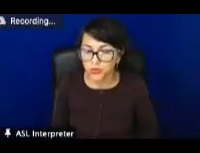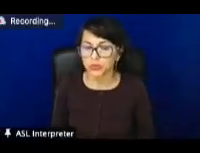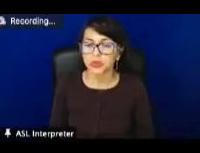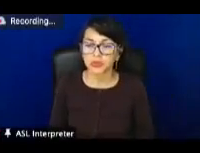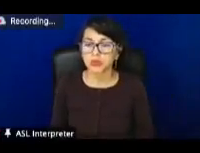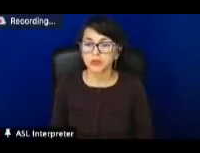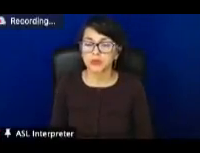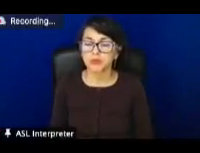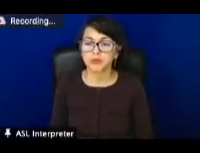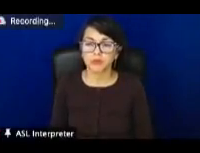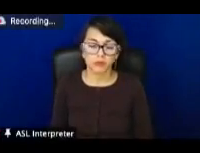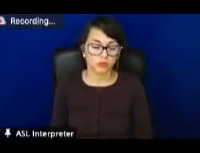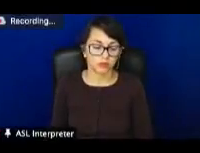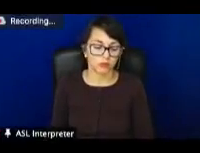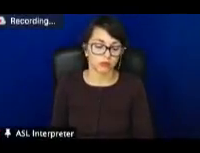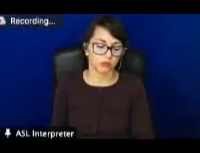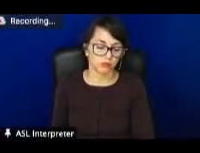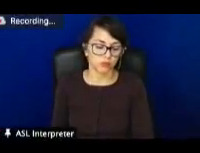Let's see, I